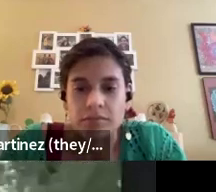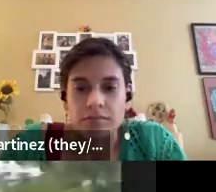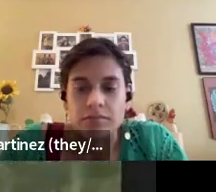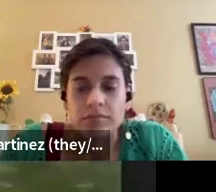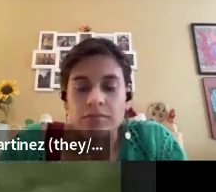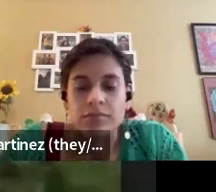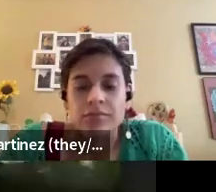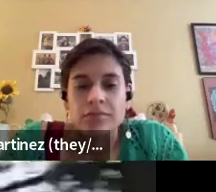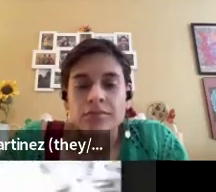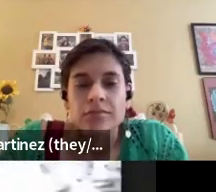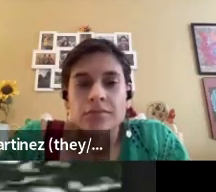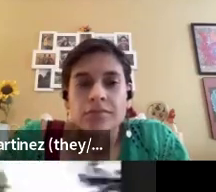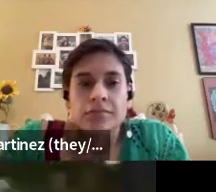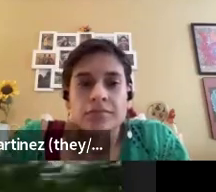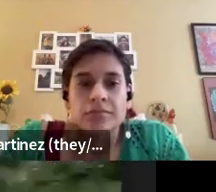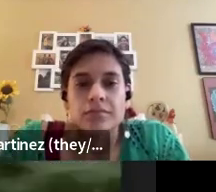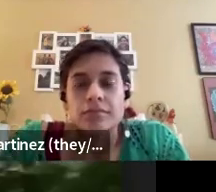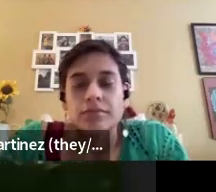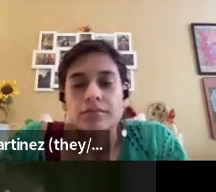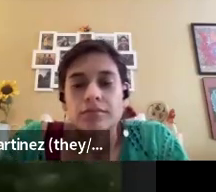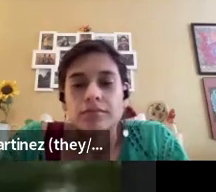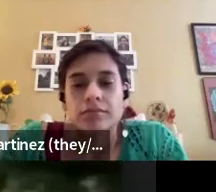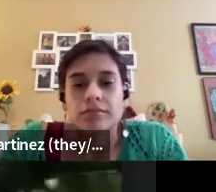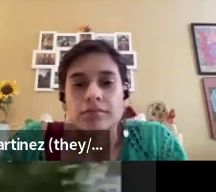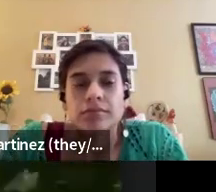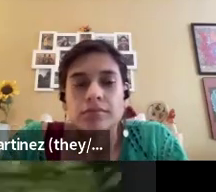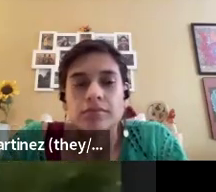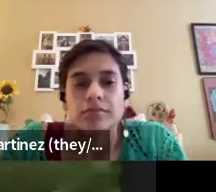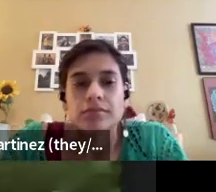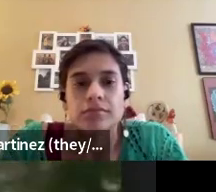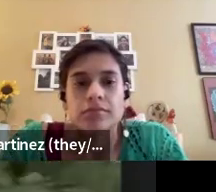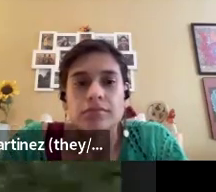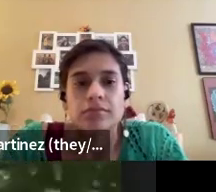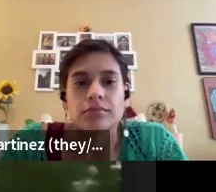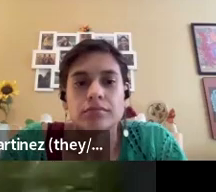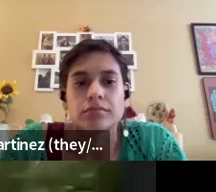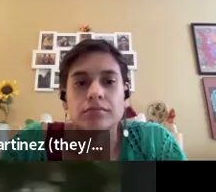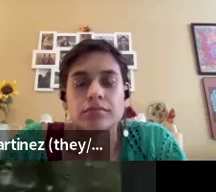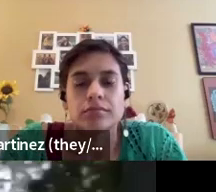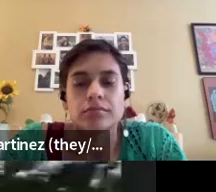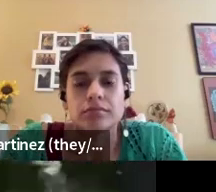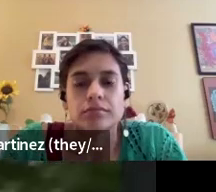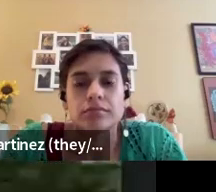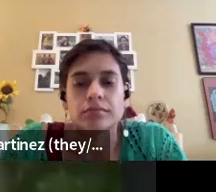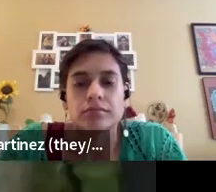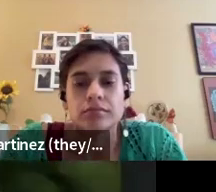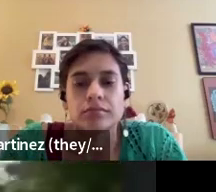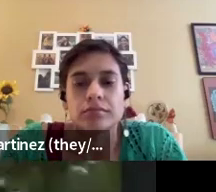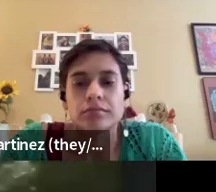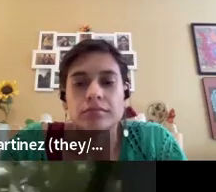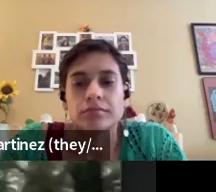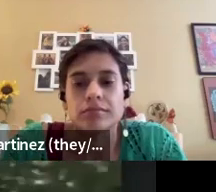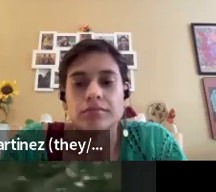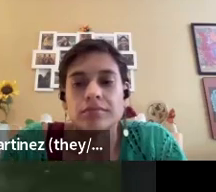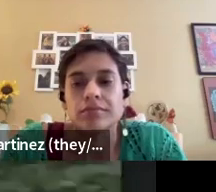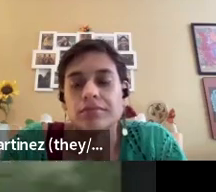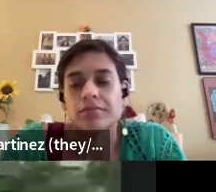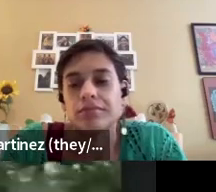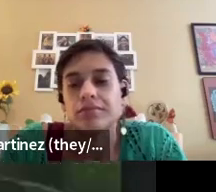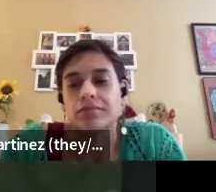that showed up and some of the DIA leaders with the Tranquility Campaign, the Athens Housing Advocacy Team, or AHAT, was